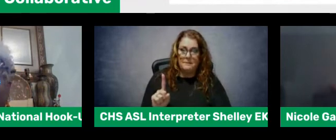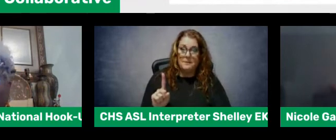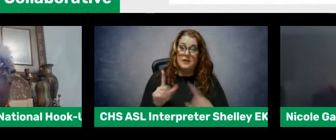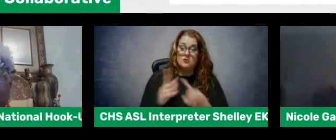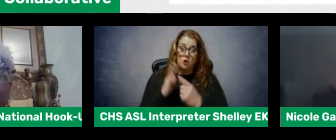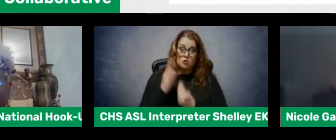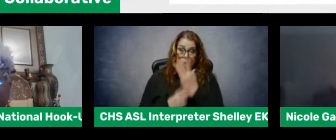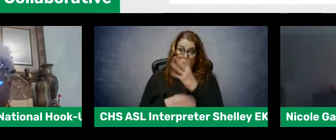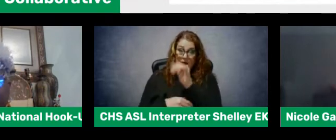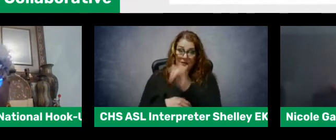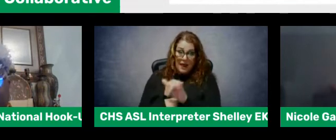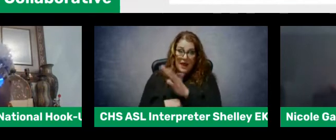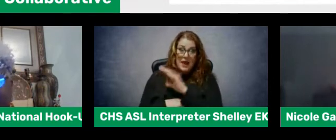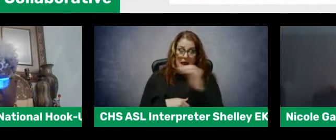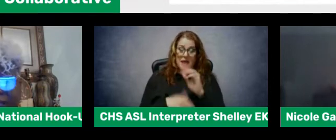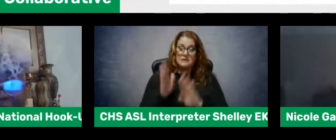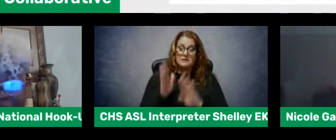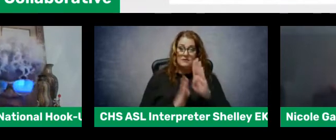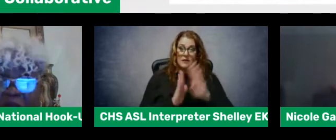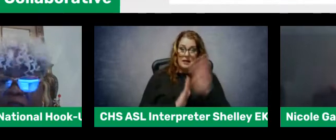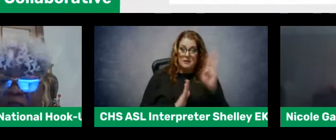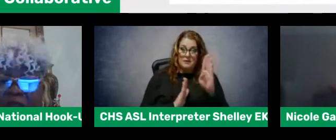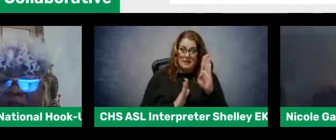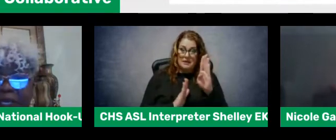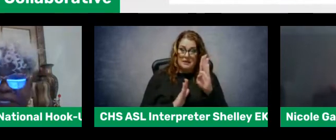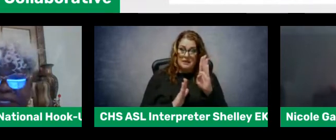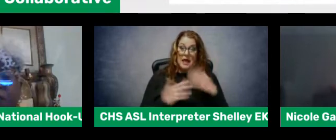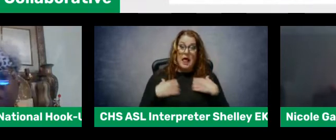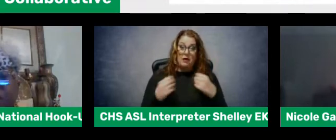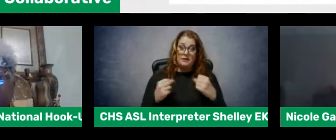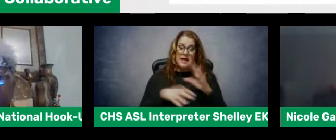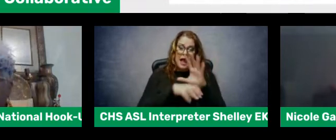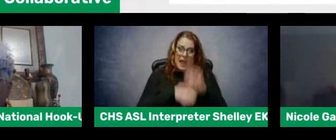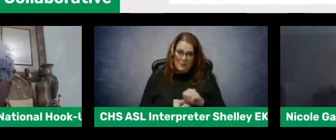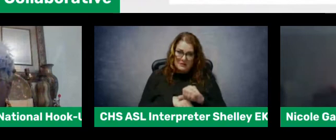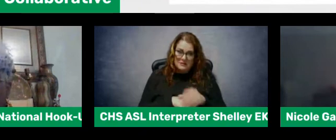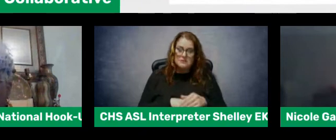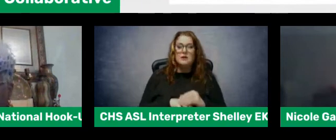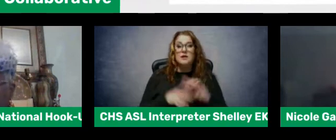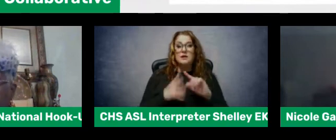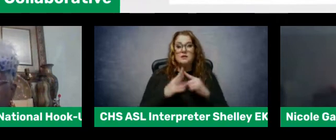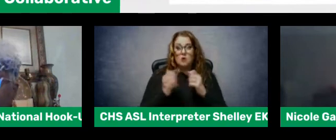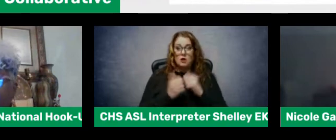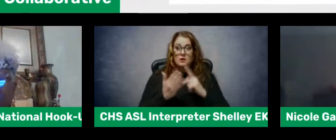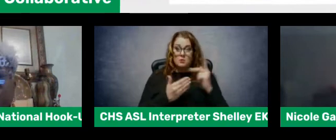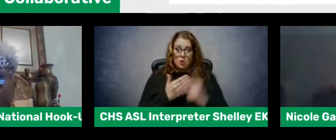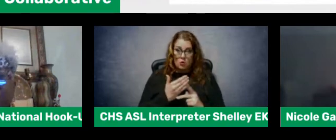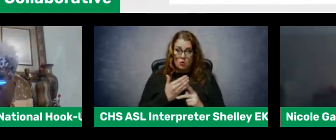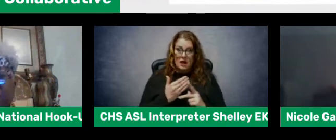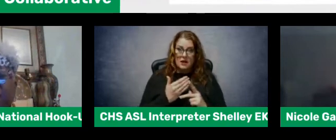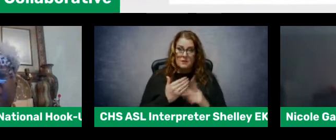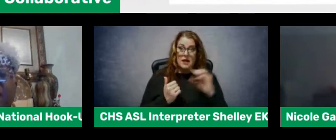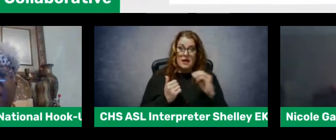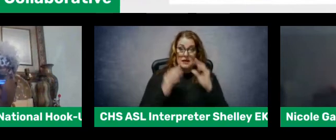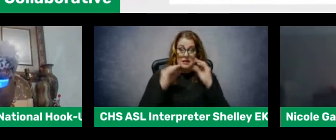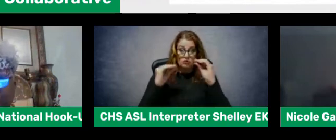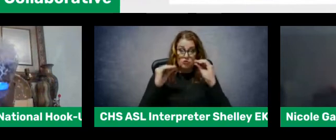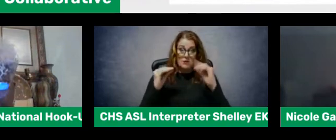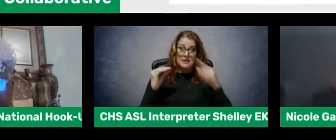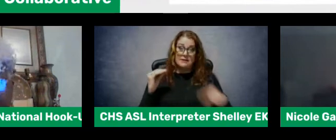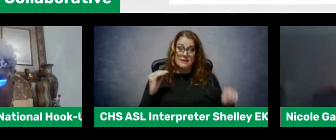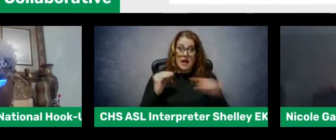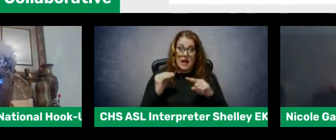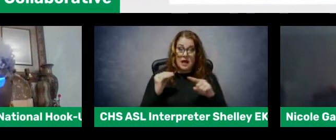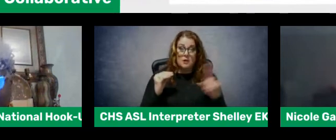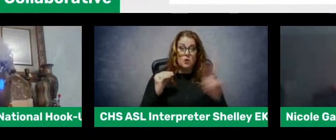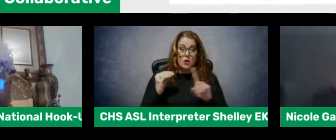and they could start developing healthy habits. So we started the program and instructing them where